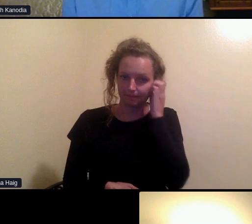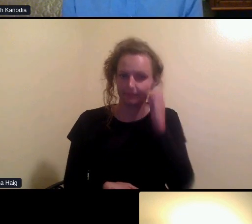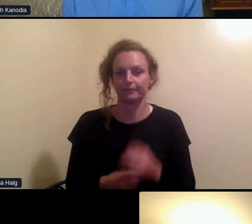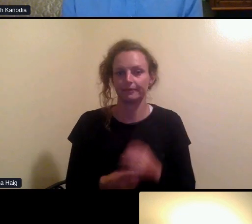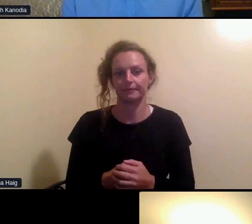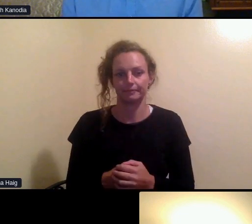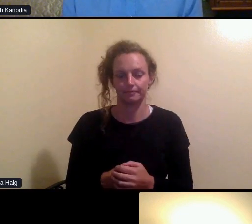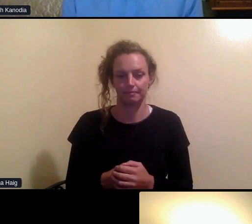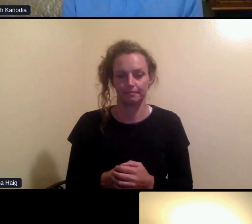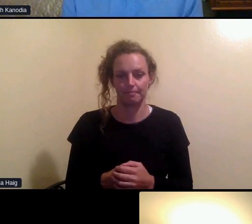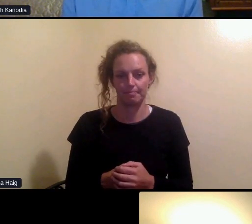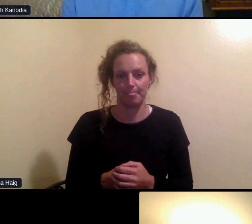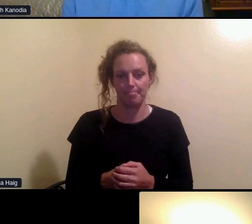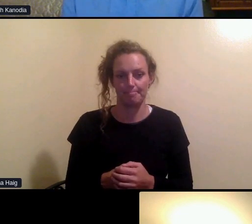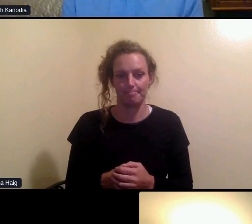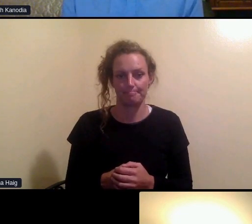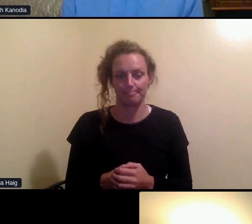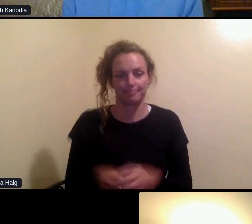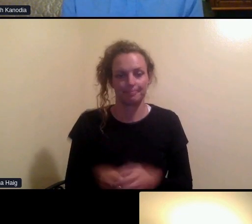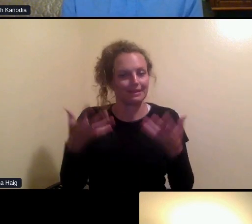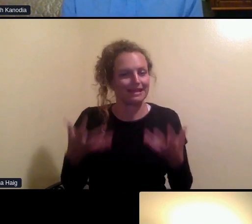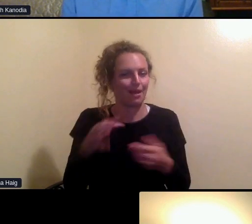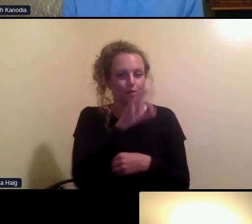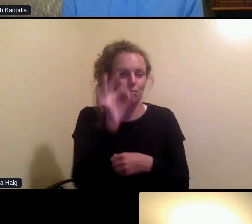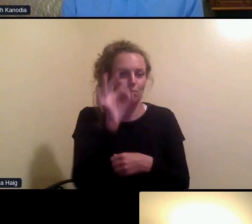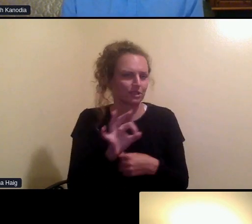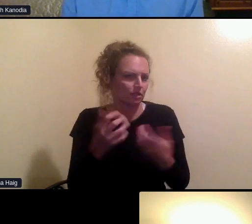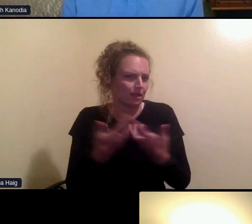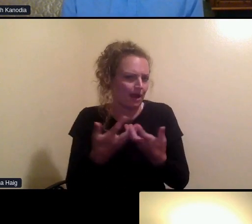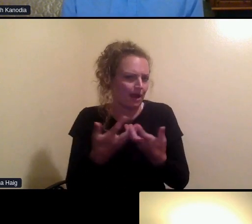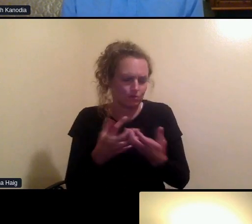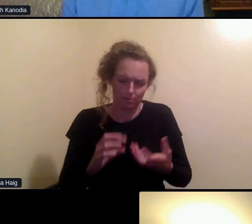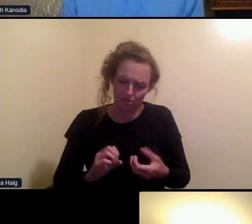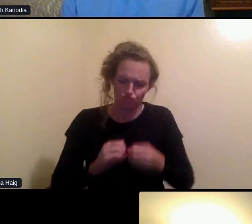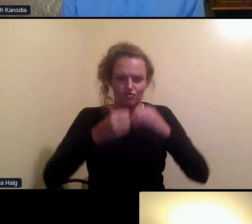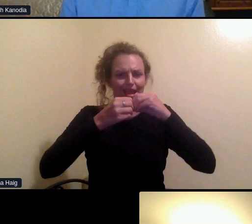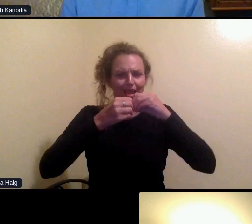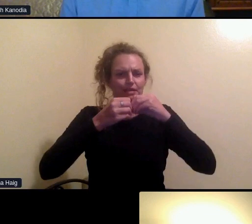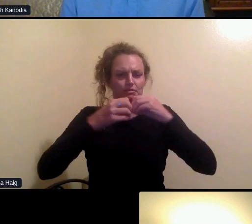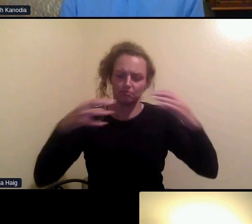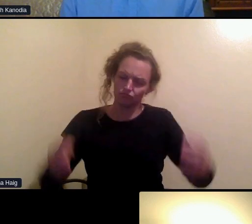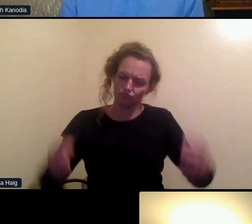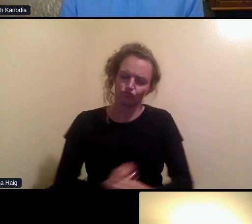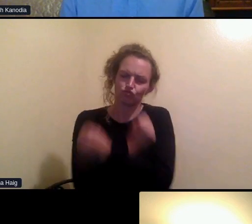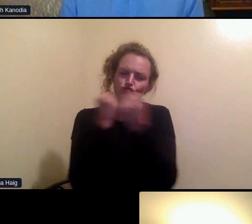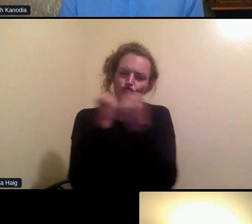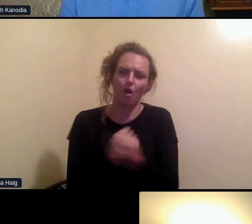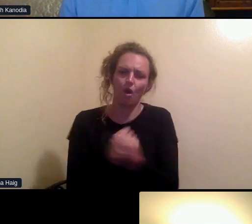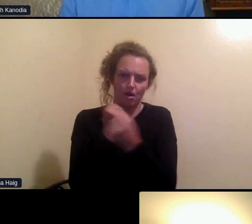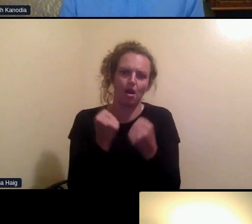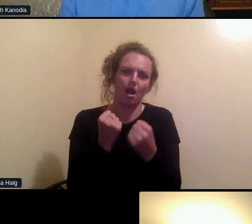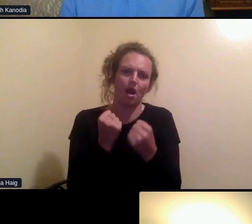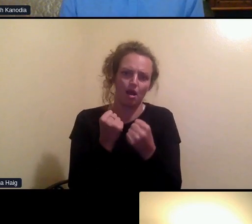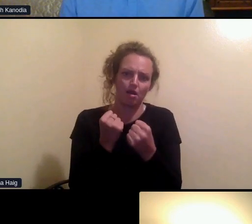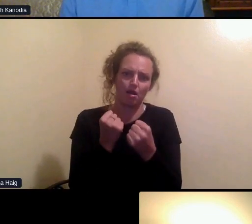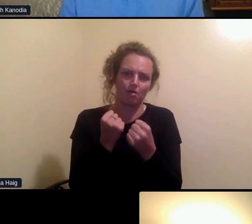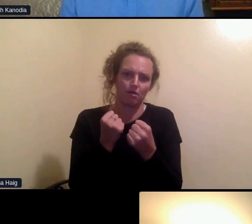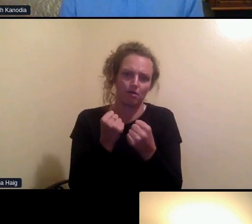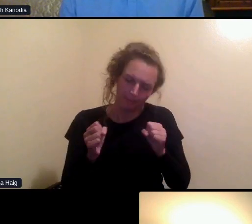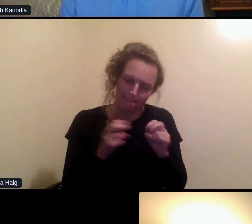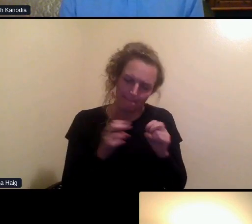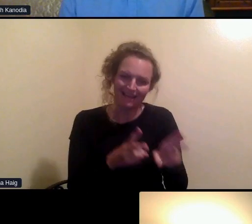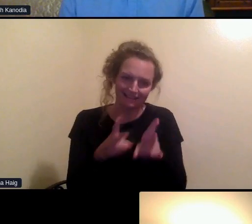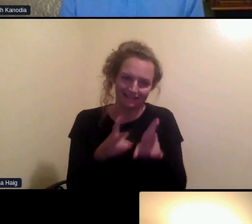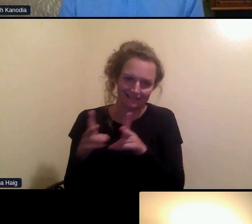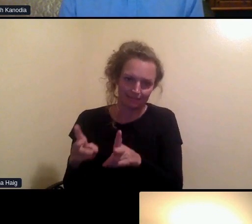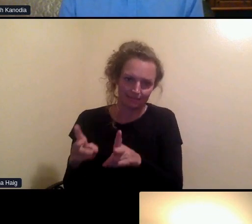stronger mechanisms of directing early stage capital to these businesses. Thank you very much. Thank you, Bernard. That's a